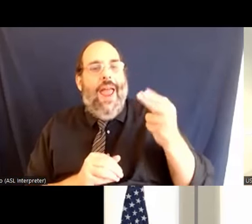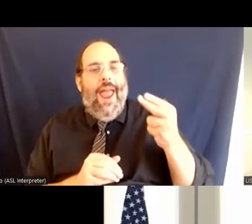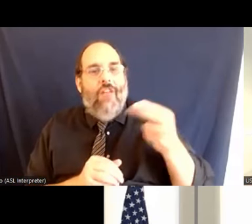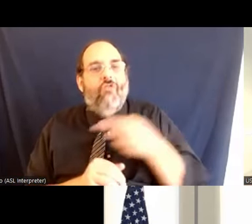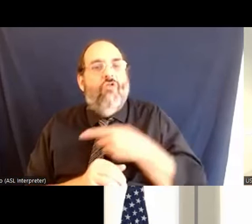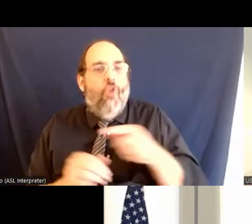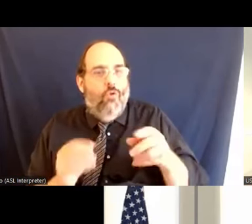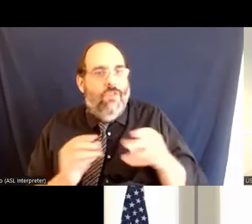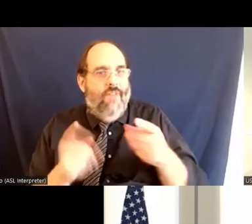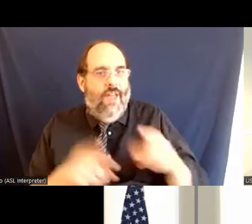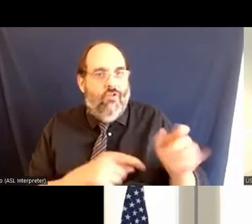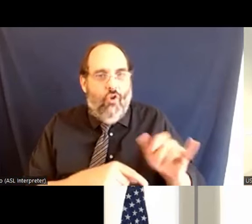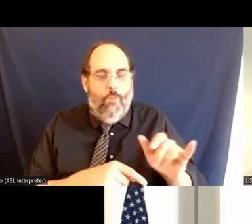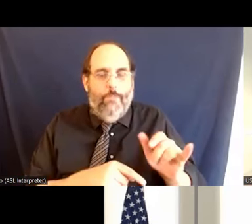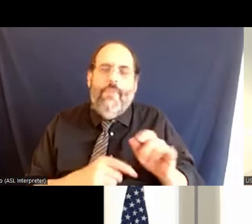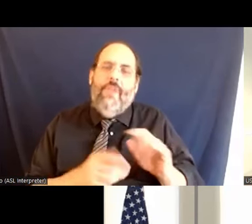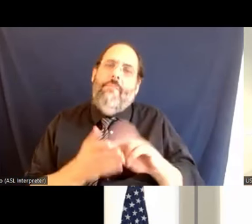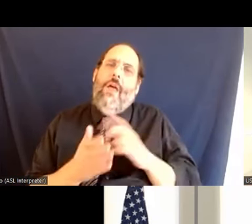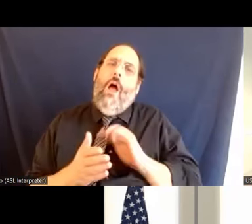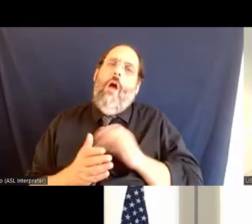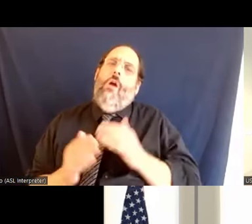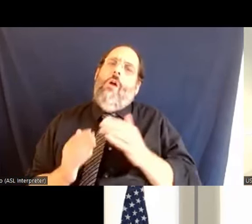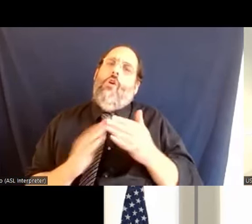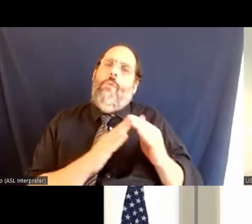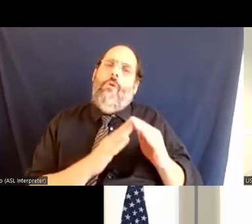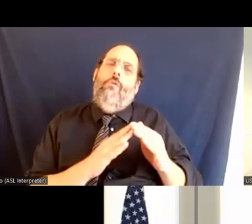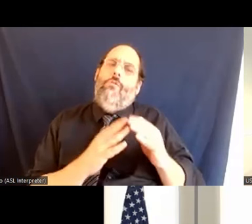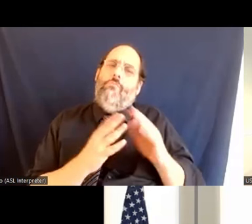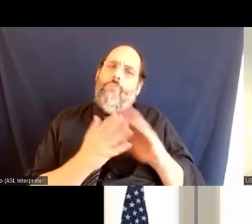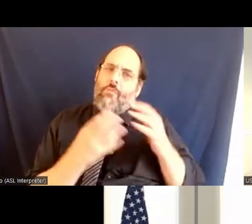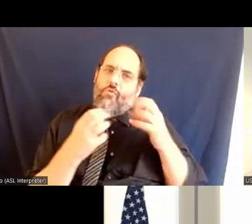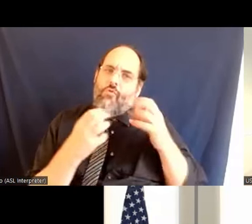together helped us strengthen our communities,